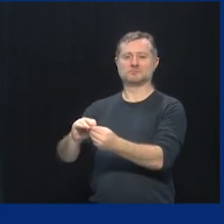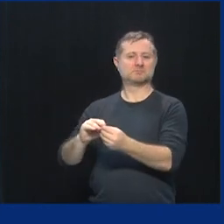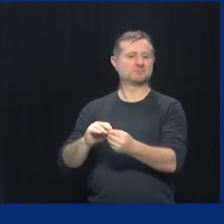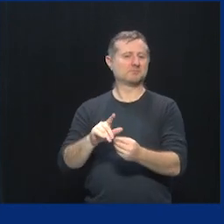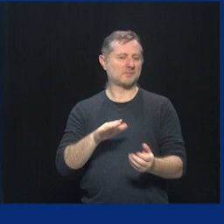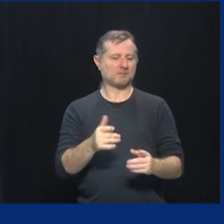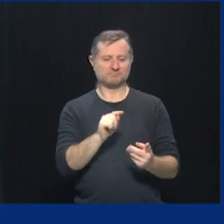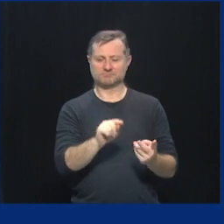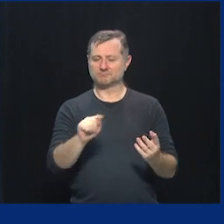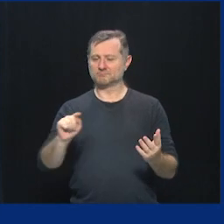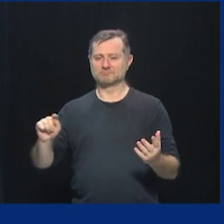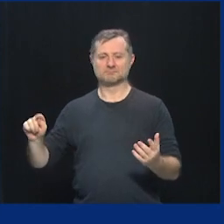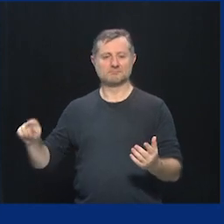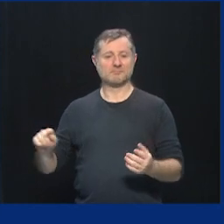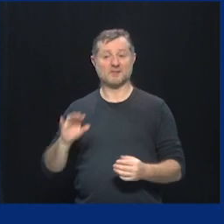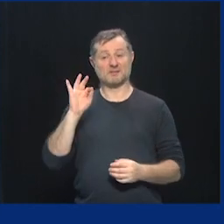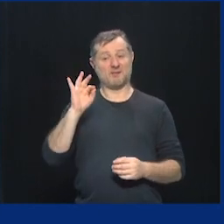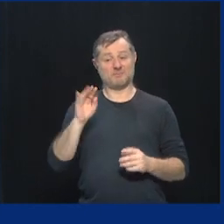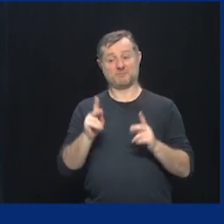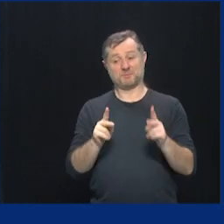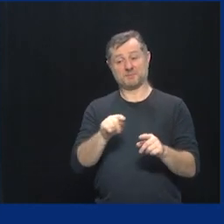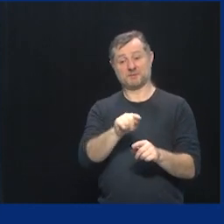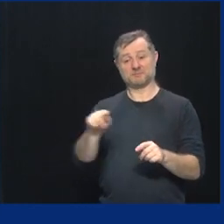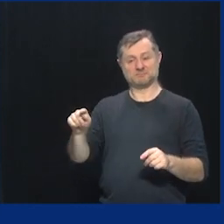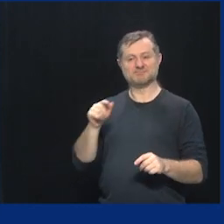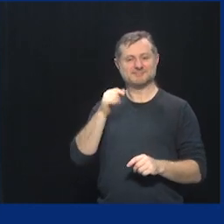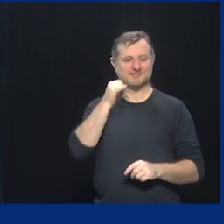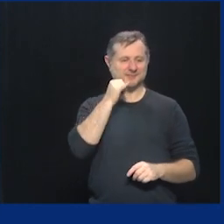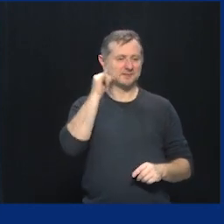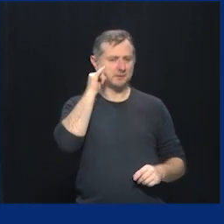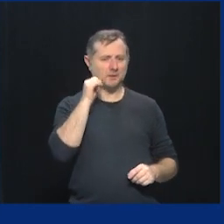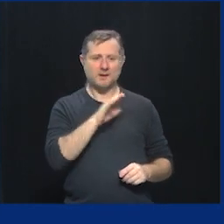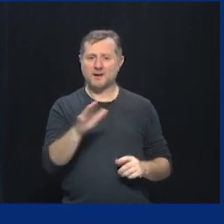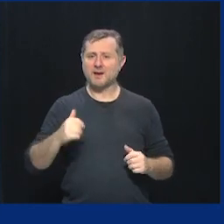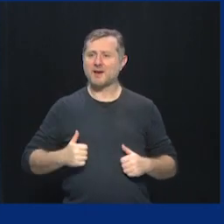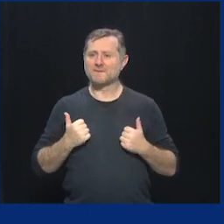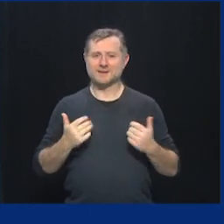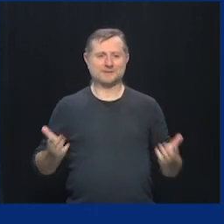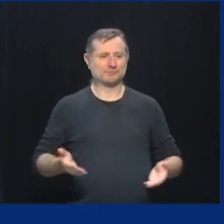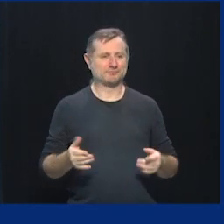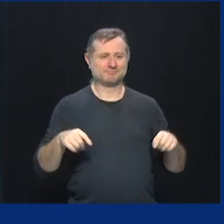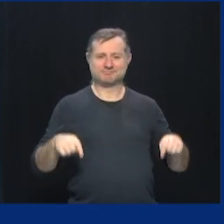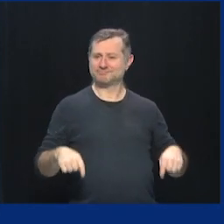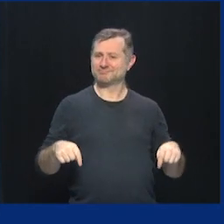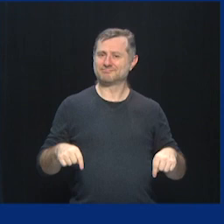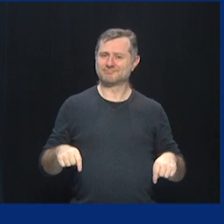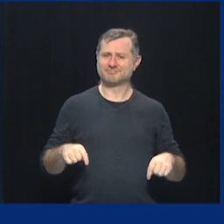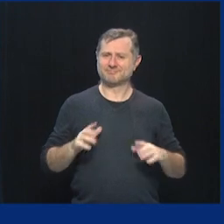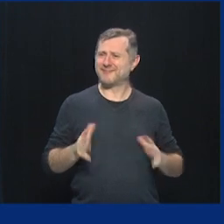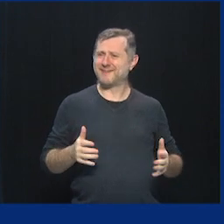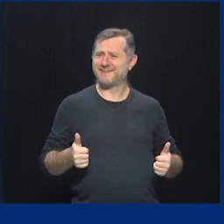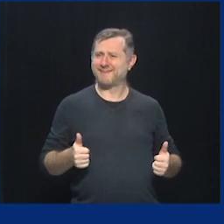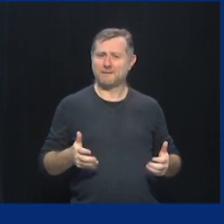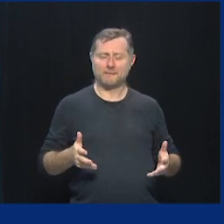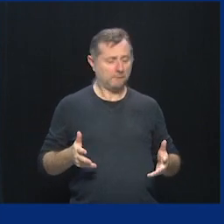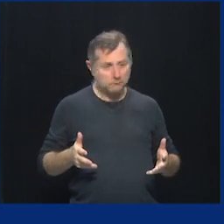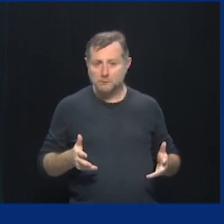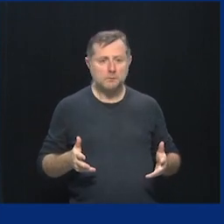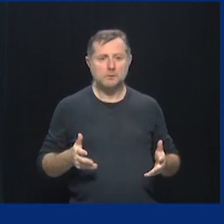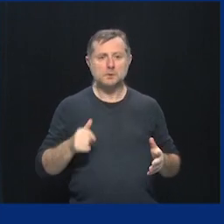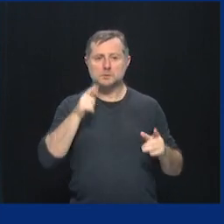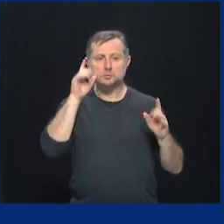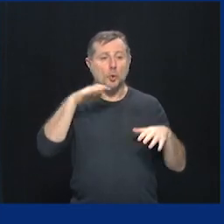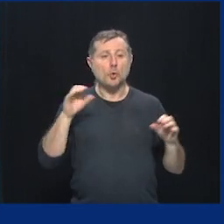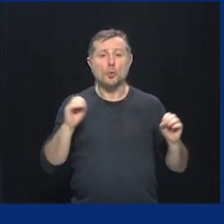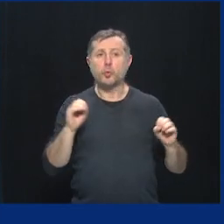9 people who were alive at this exact moment yesterday. No idea that such a horrible fate